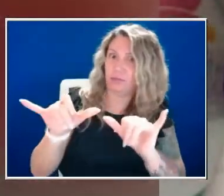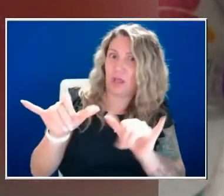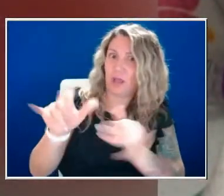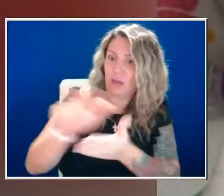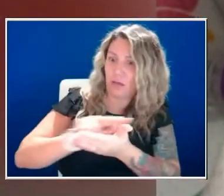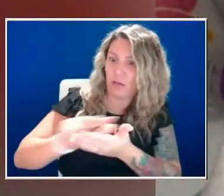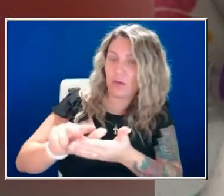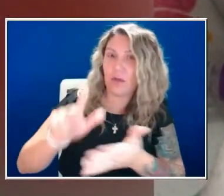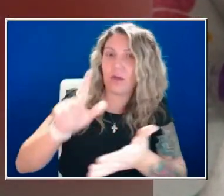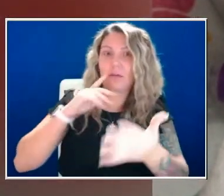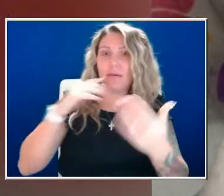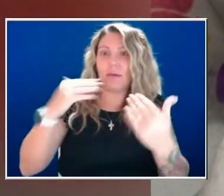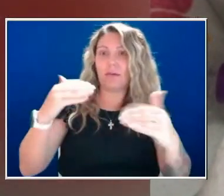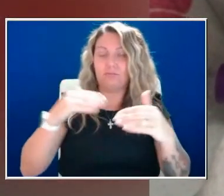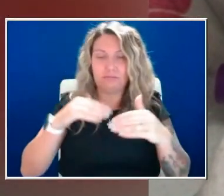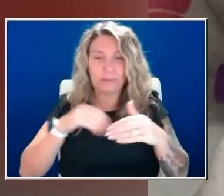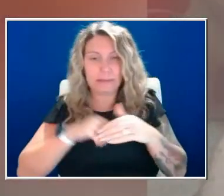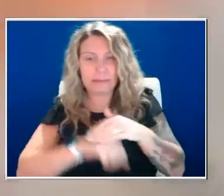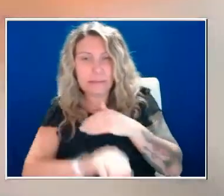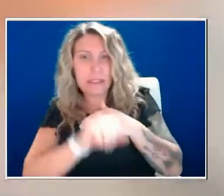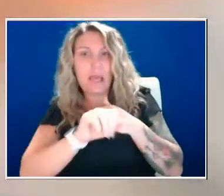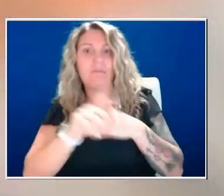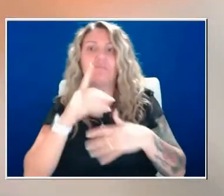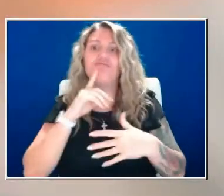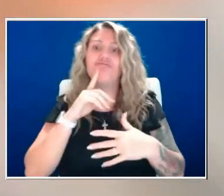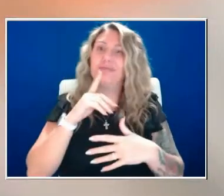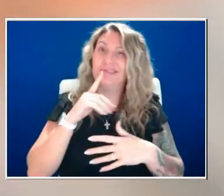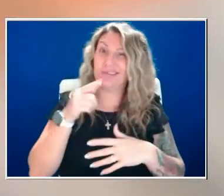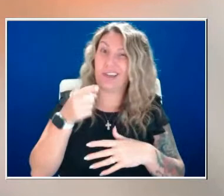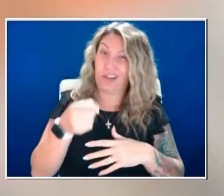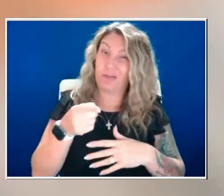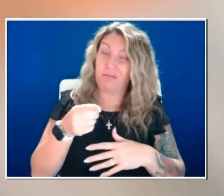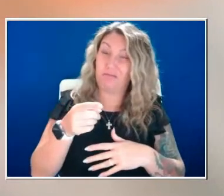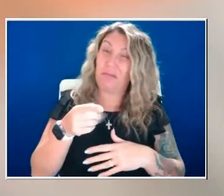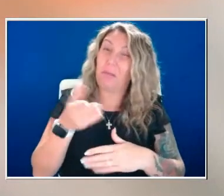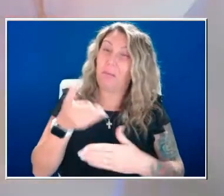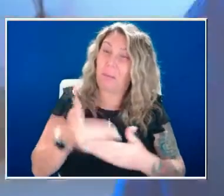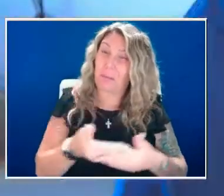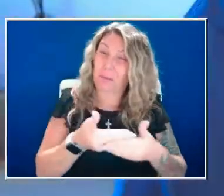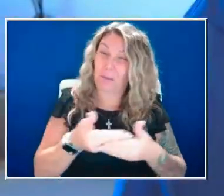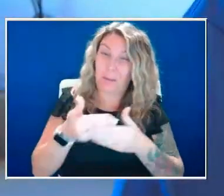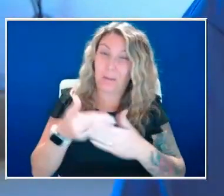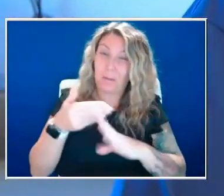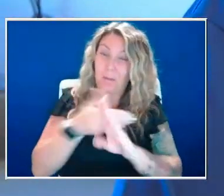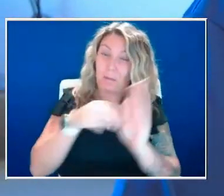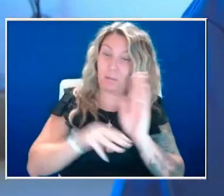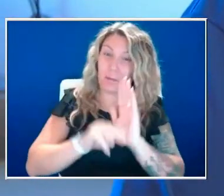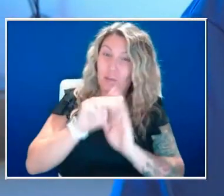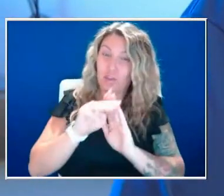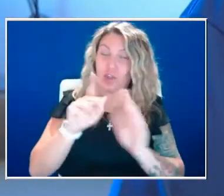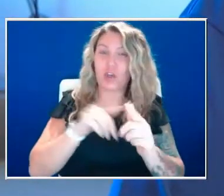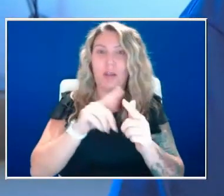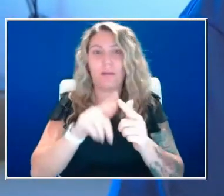he went directly to the neonatal ICU, while Mom returned to her ICU bed. It's been very difficult